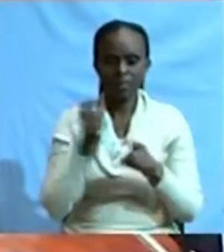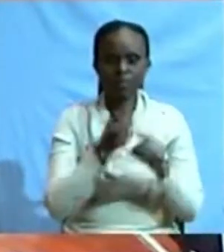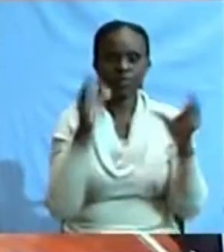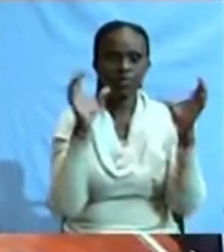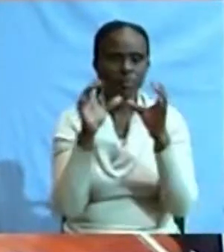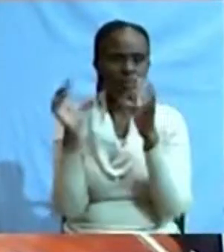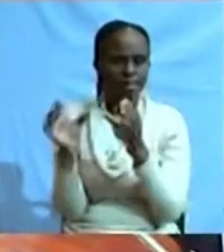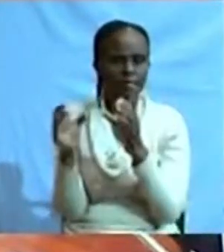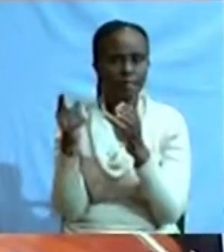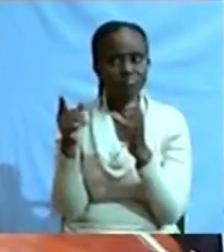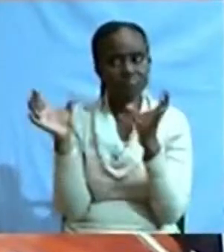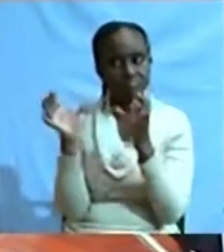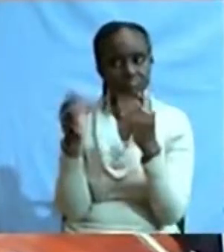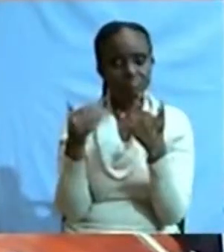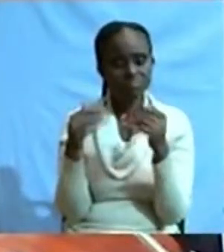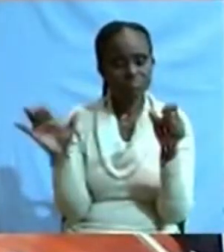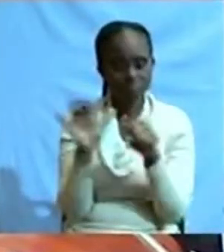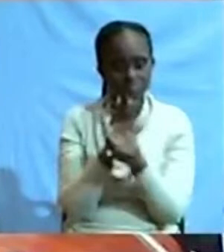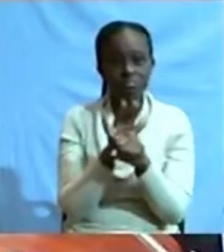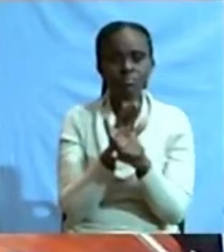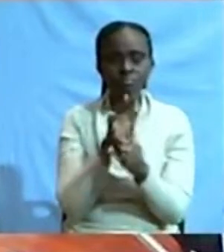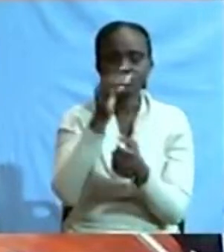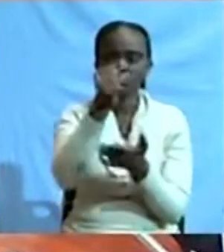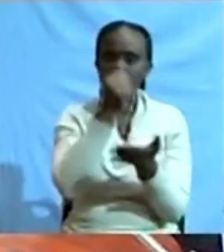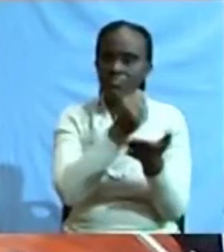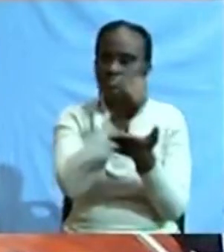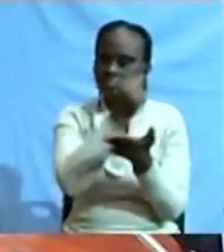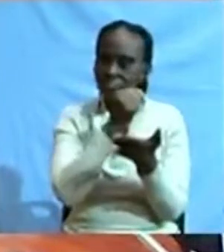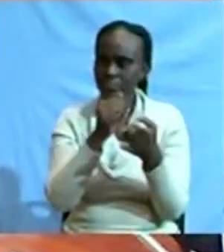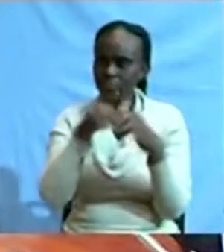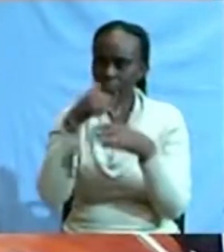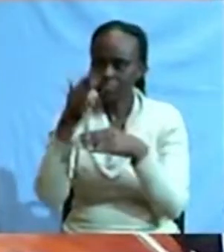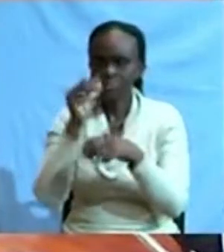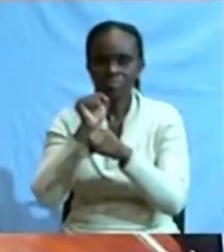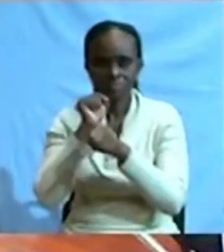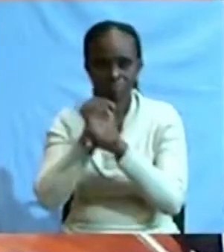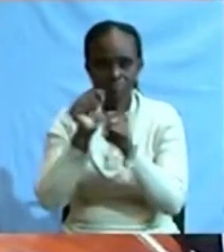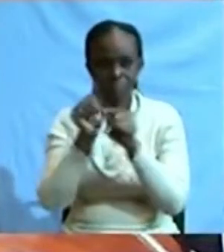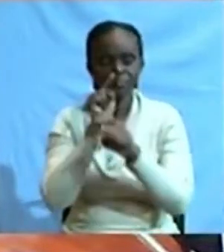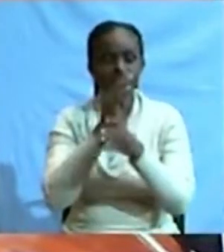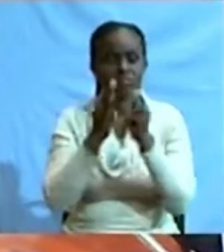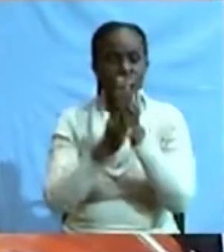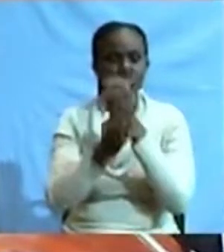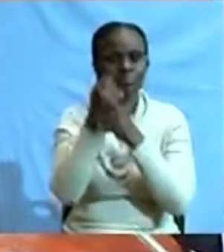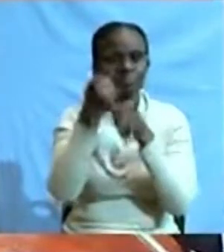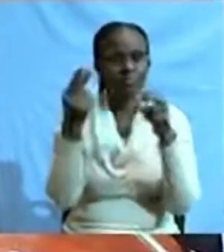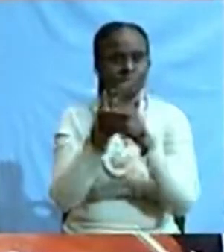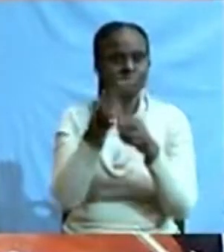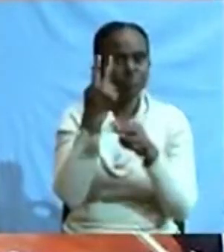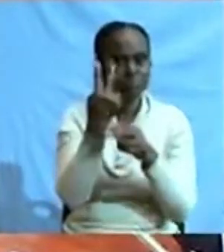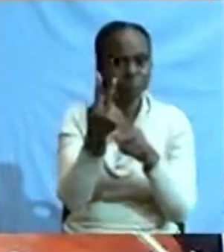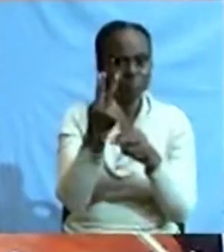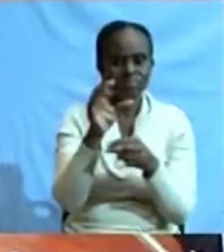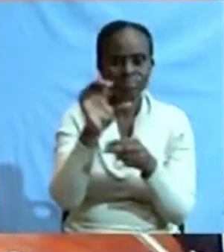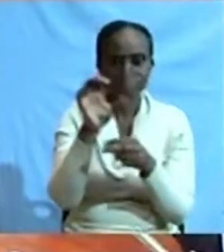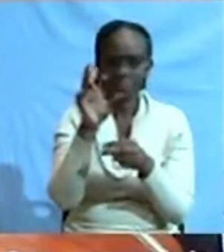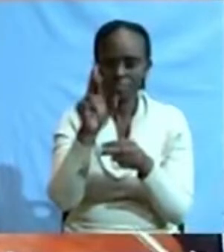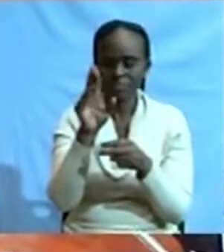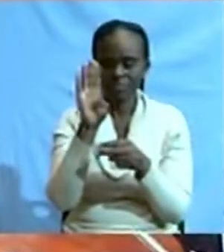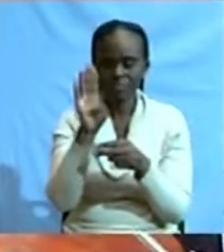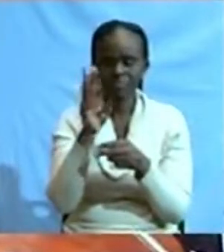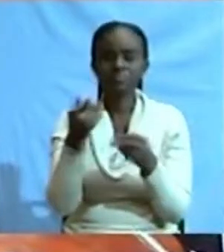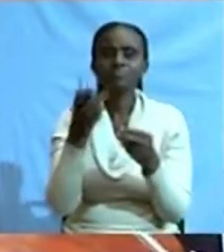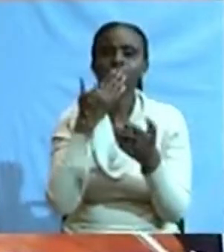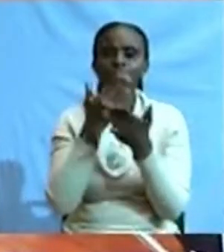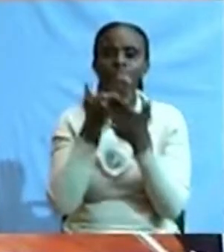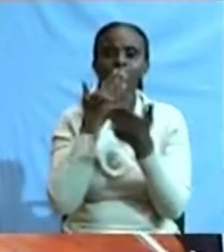community, the council has fully contracted out the works of putting up a 1x2 CRB to a